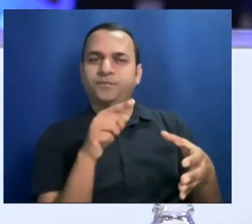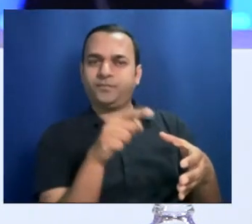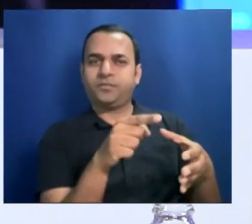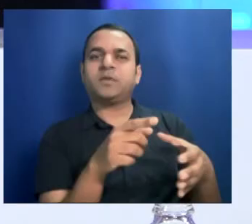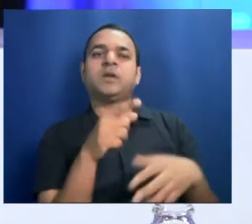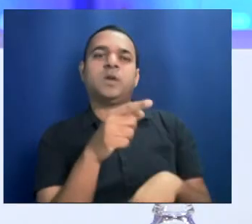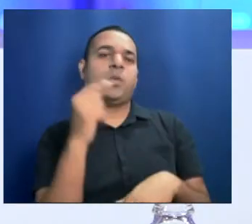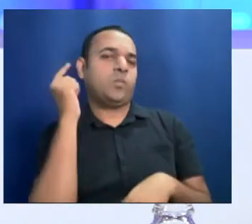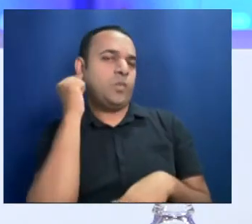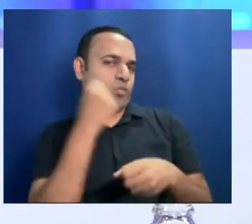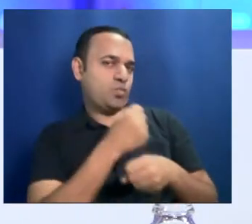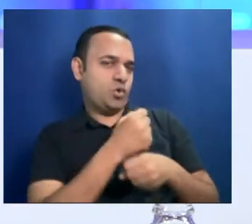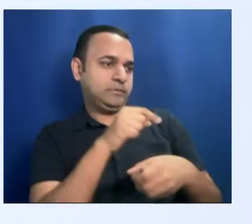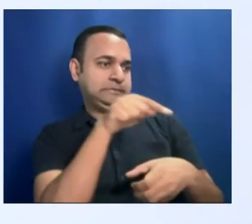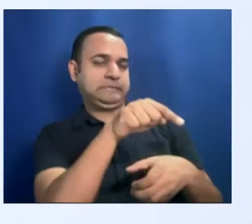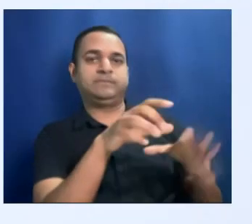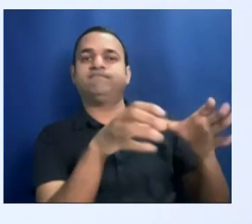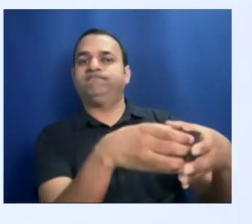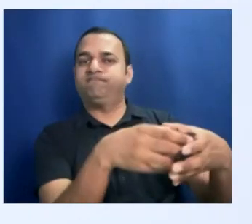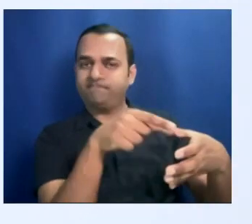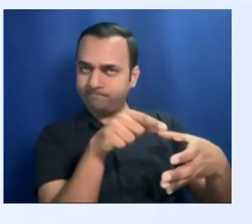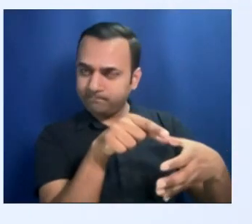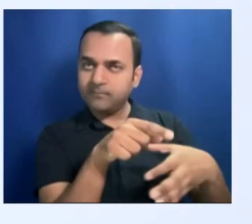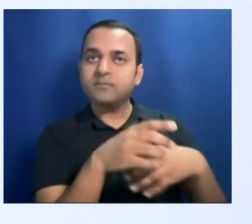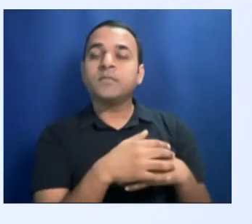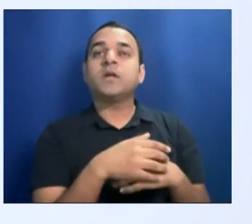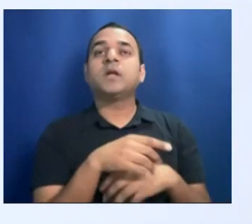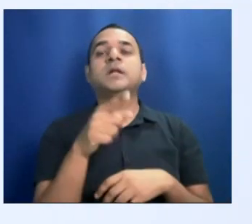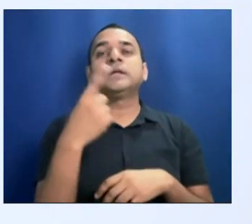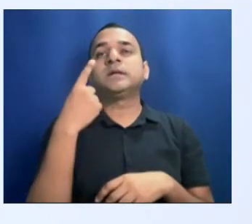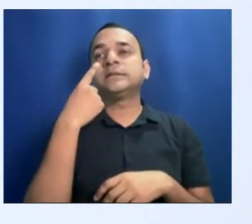especially when we look at, let's say, less qualified